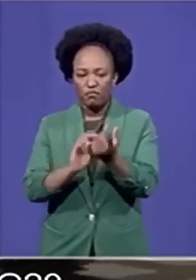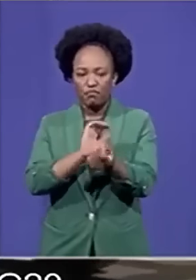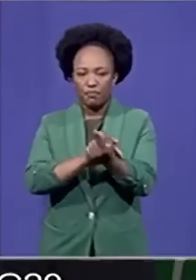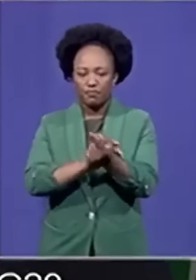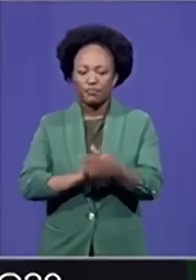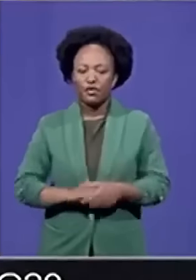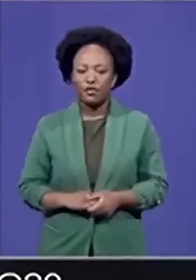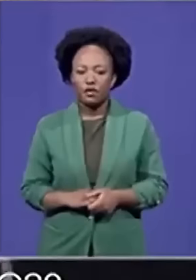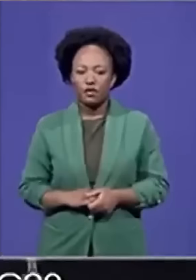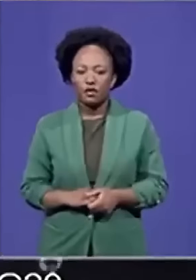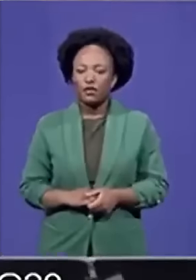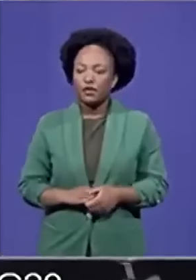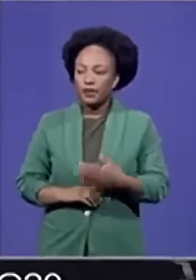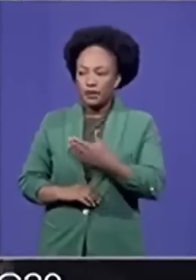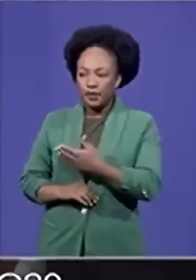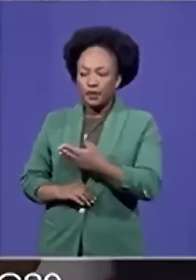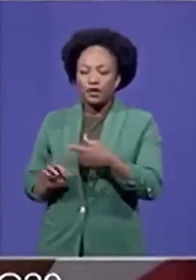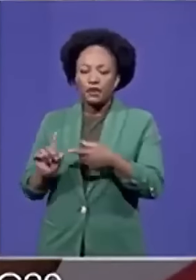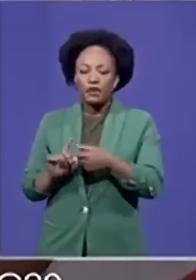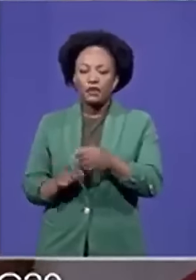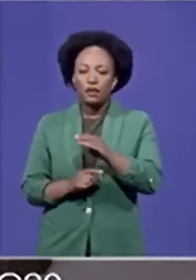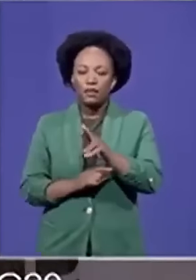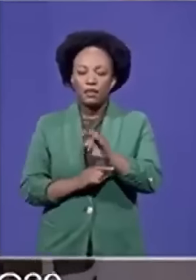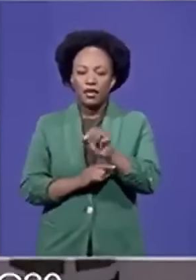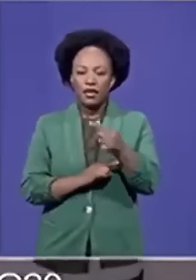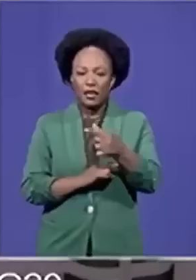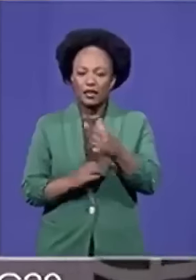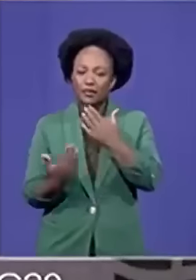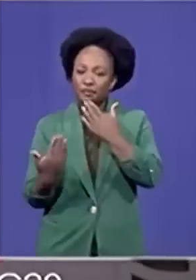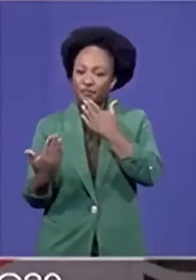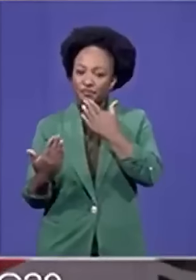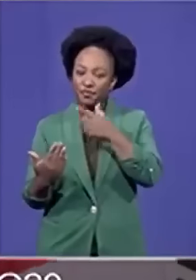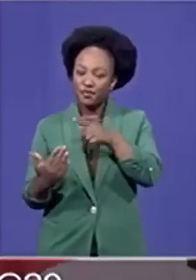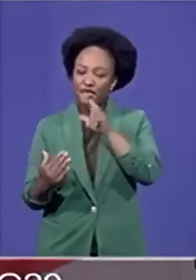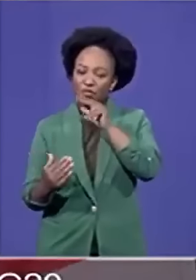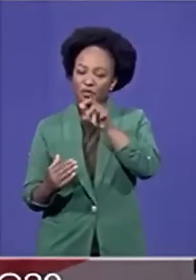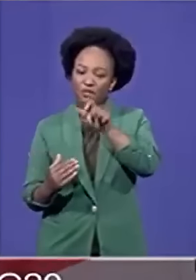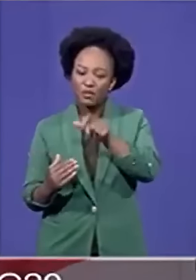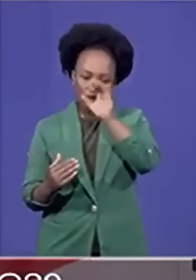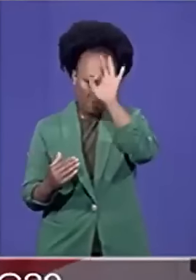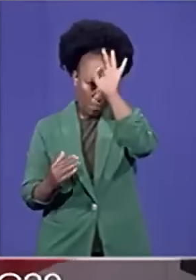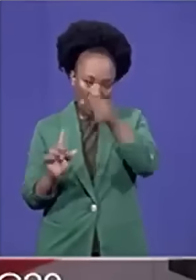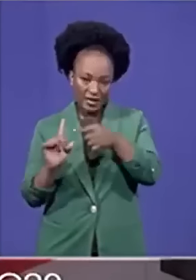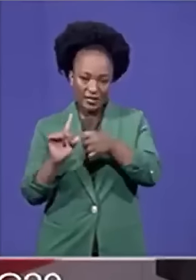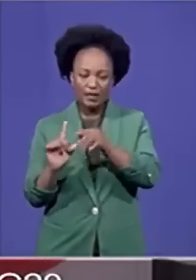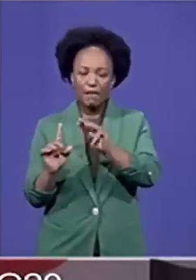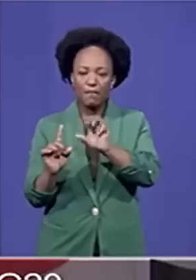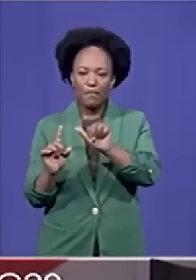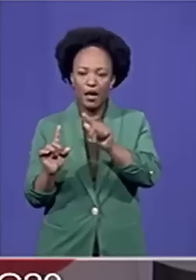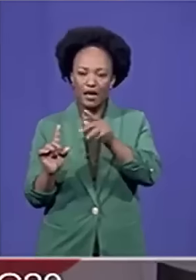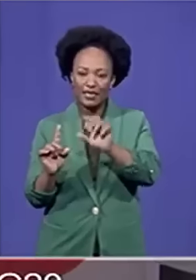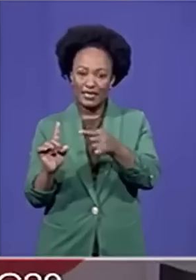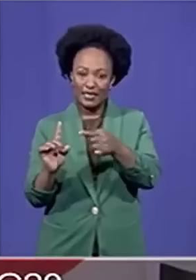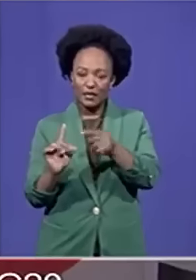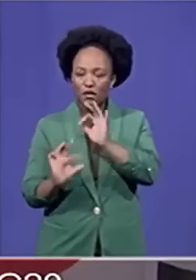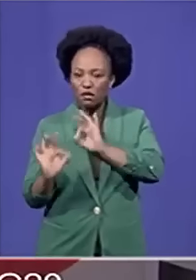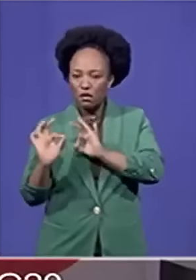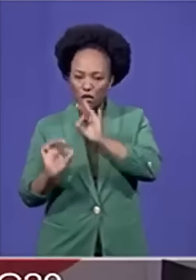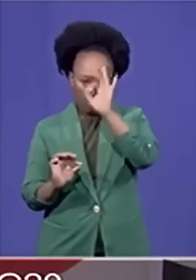Okay. Brigadier Leboha eo he ke moedi wa sepolesa Brigadier Athlenda Mathe a netefatsa hore jolo ka